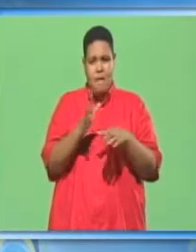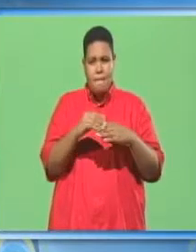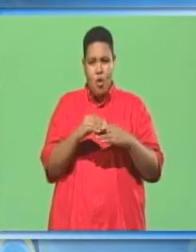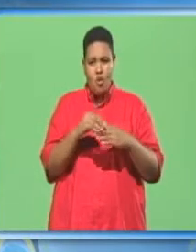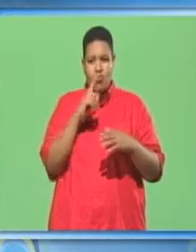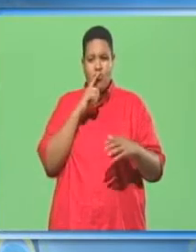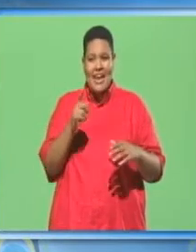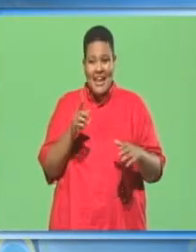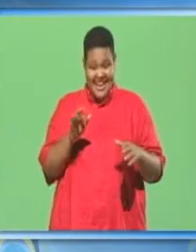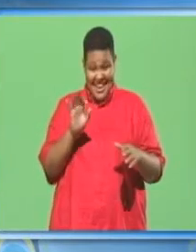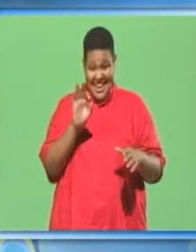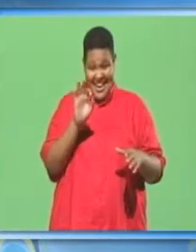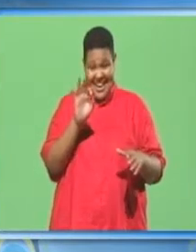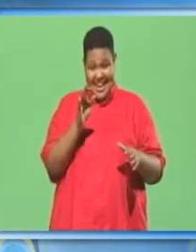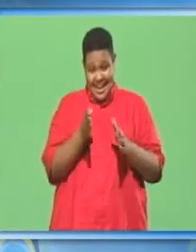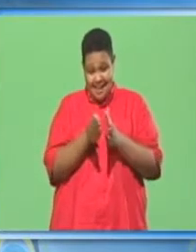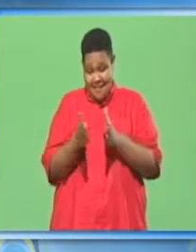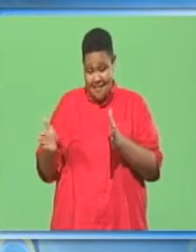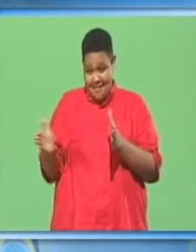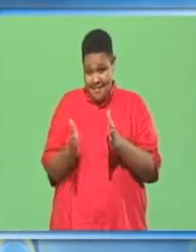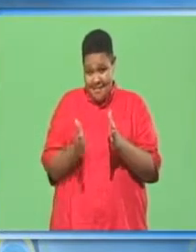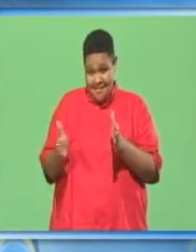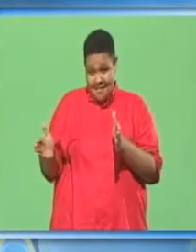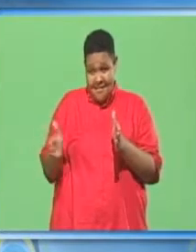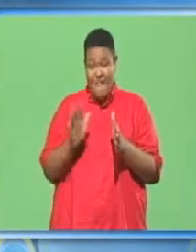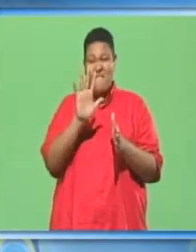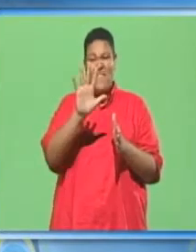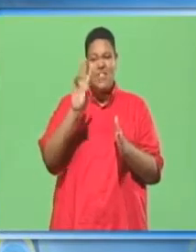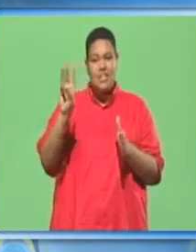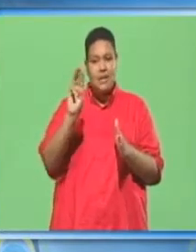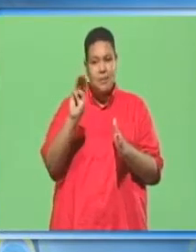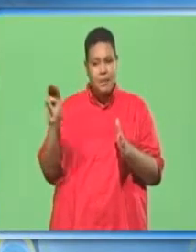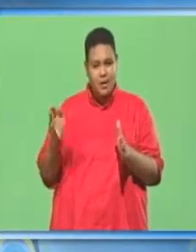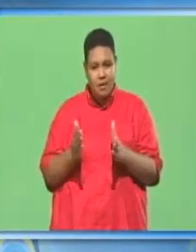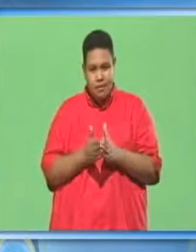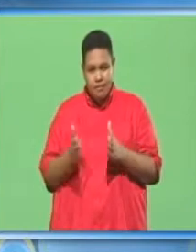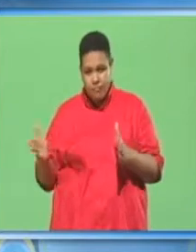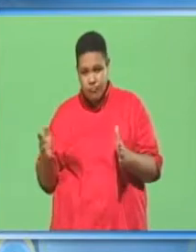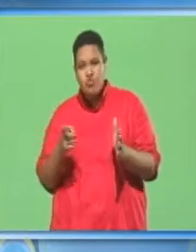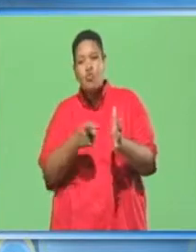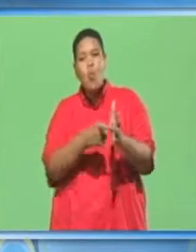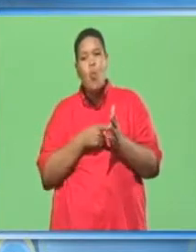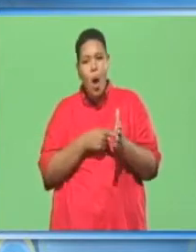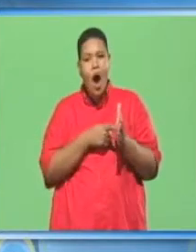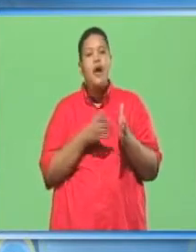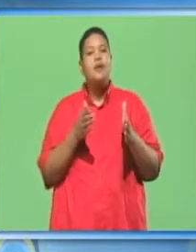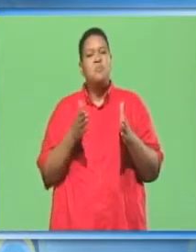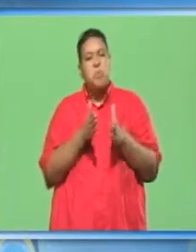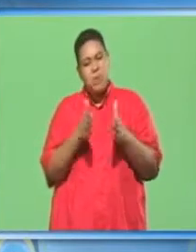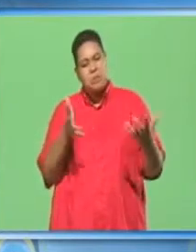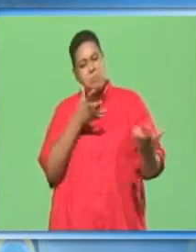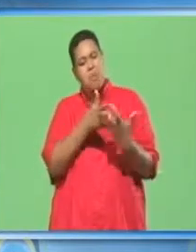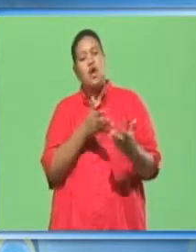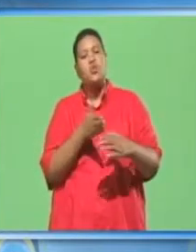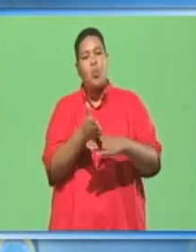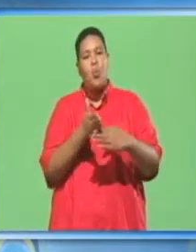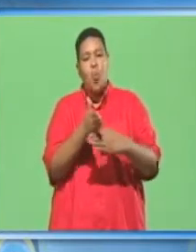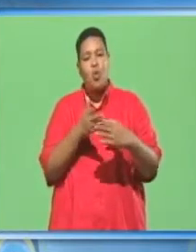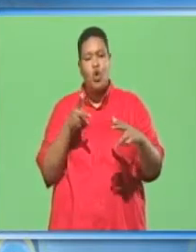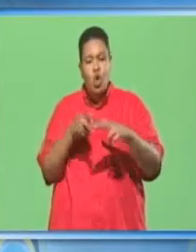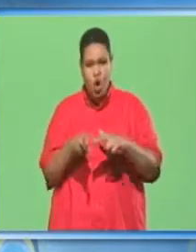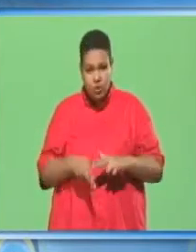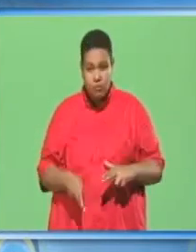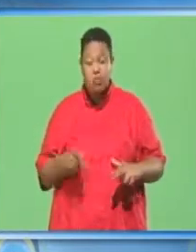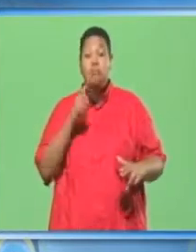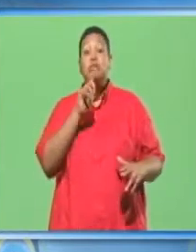fence 56 millimeter from the table saw blade. It is the required width of the wood to be cut. This 56